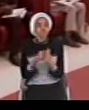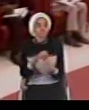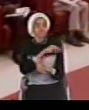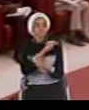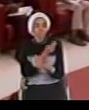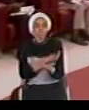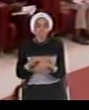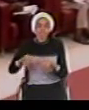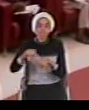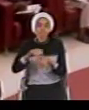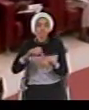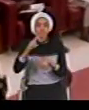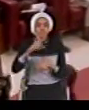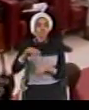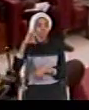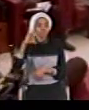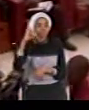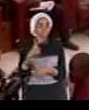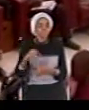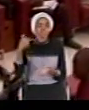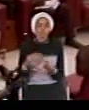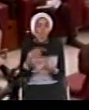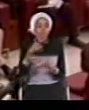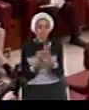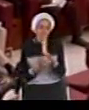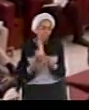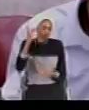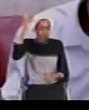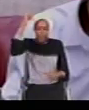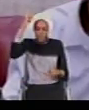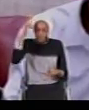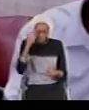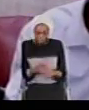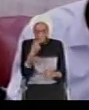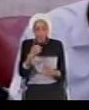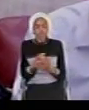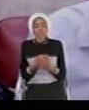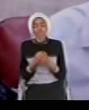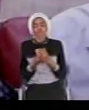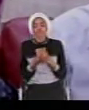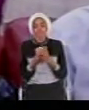anointing. You will preach the gospel in Jesus' name.